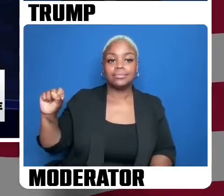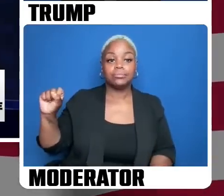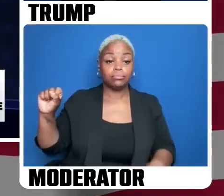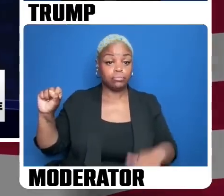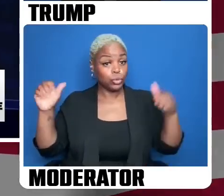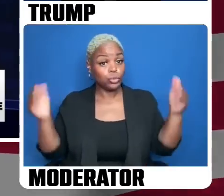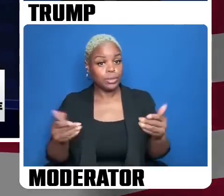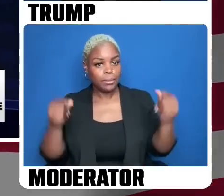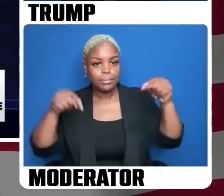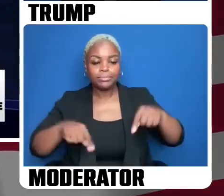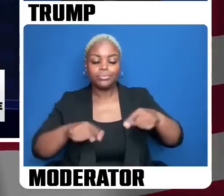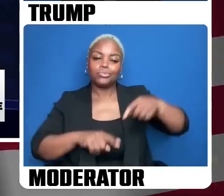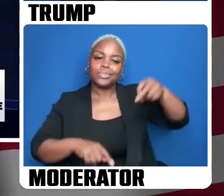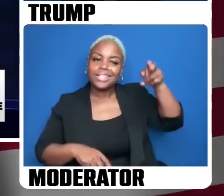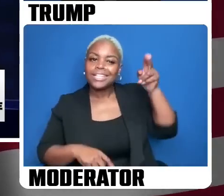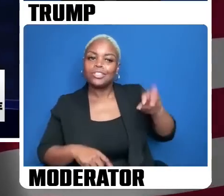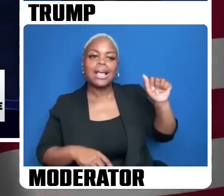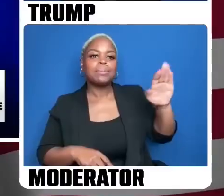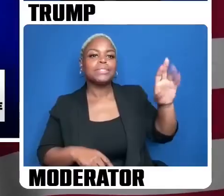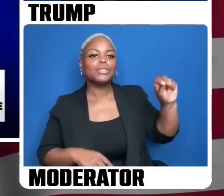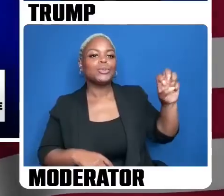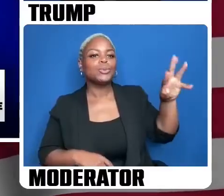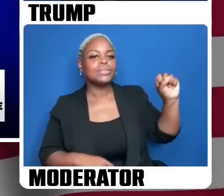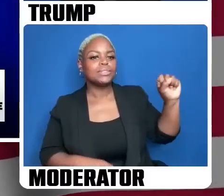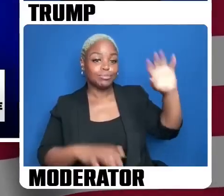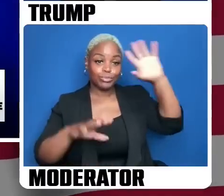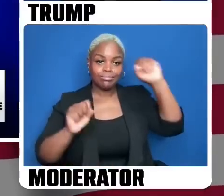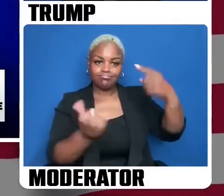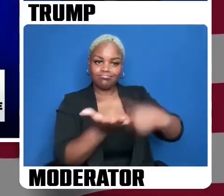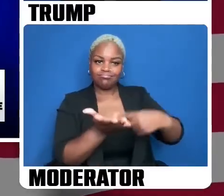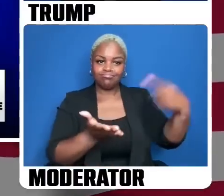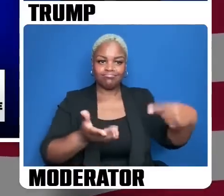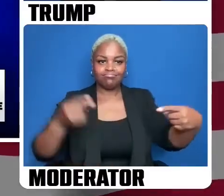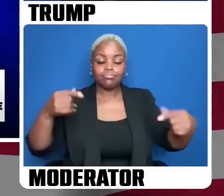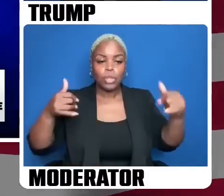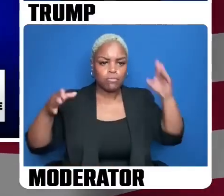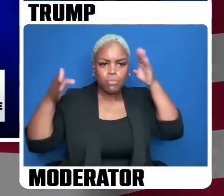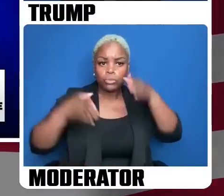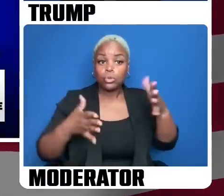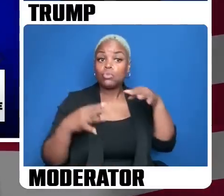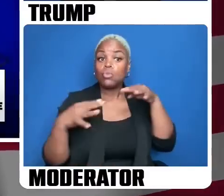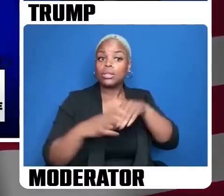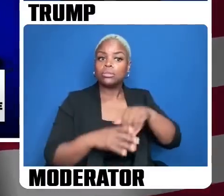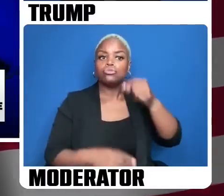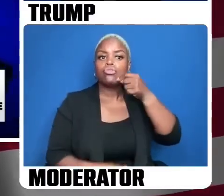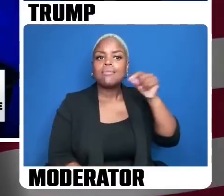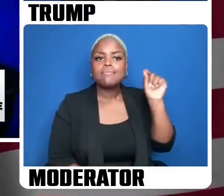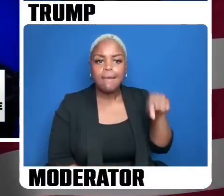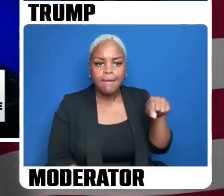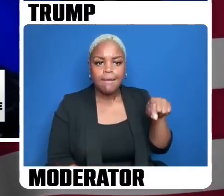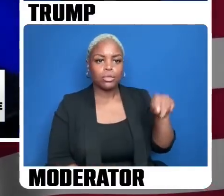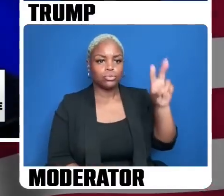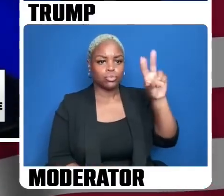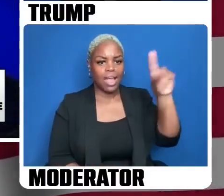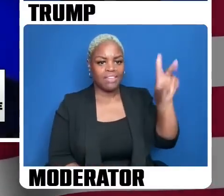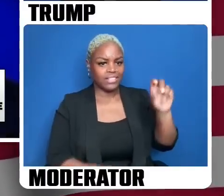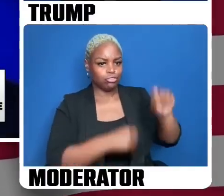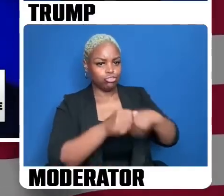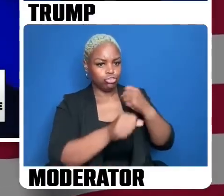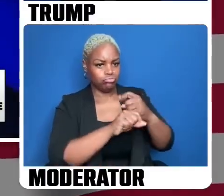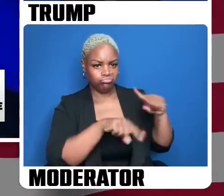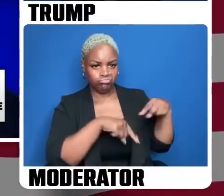debate tonight. We're going to continue here, and I want to turn to the war in Ukraine. We're now 2.5 years into this conflict. Mr. President, it has been the position of the